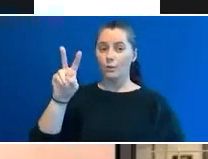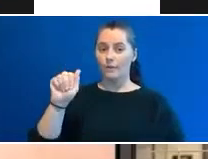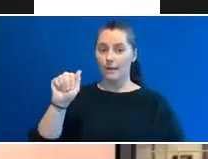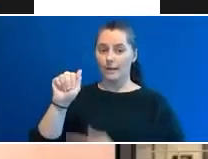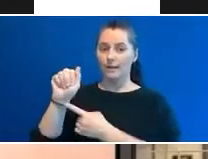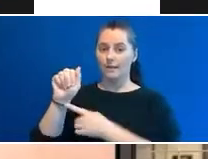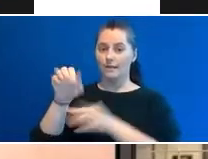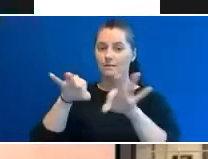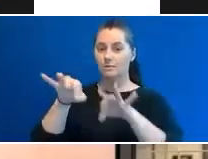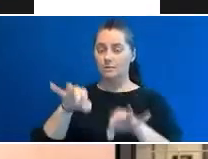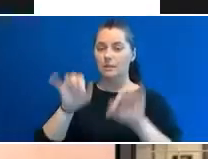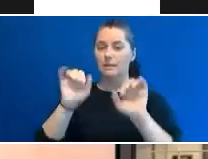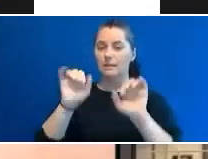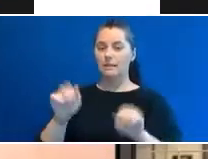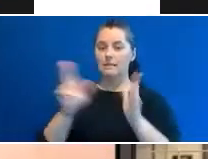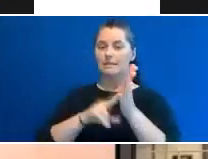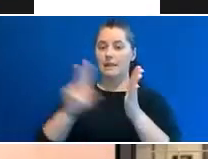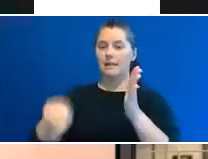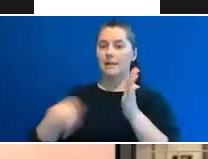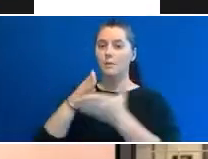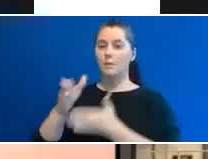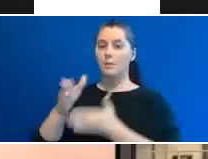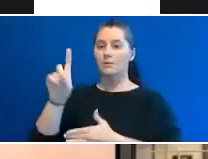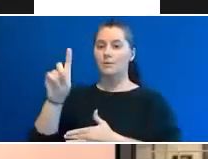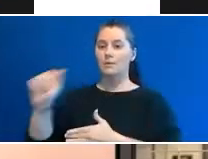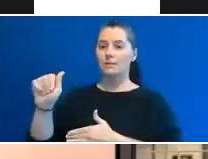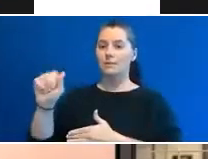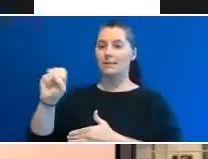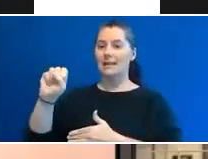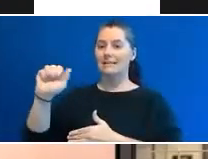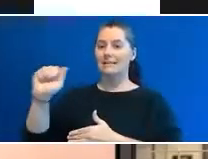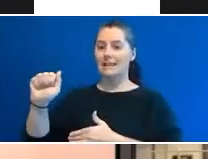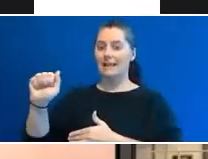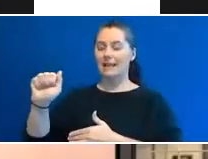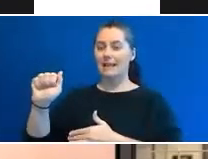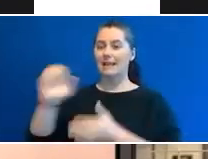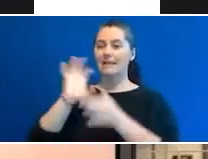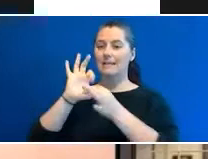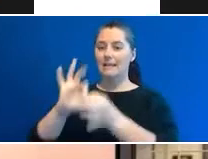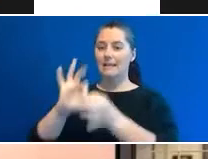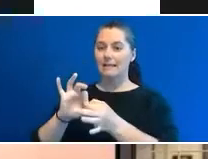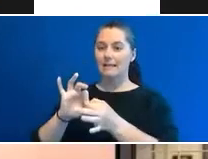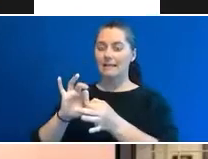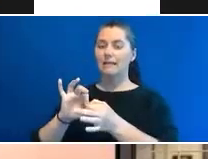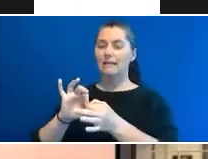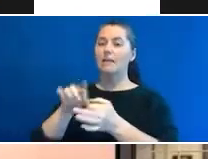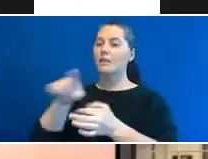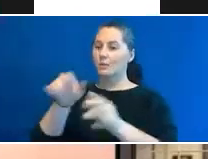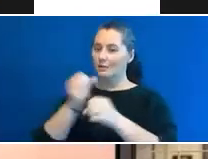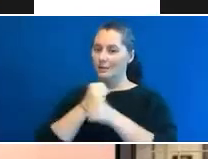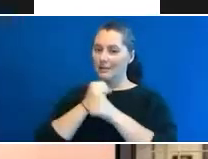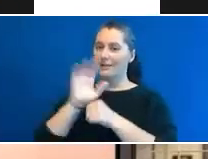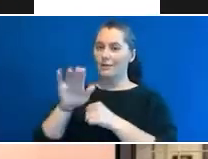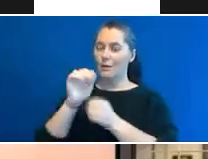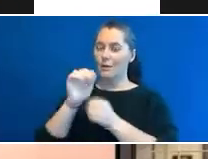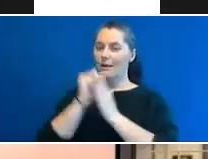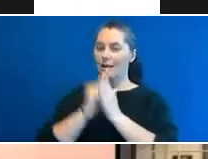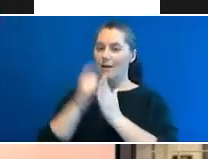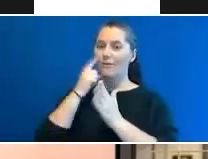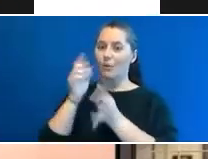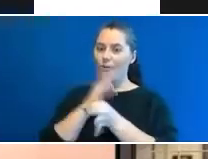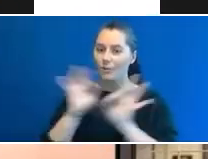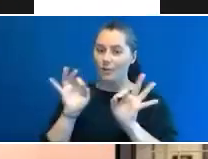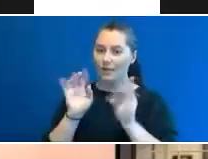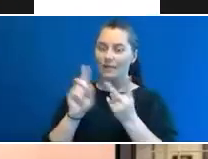up through the Disability SA link. That actually gets you the ability to get your account for free, as well as to